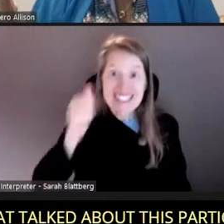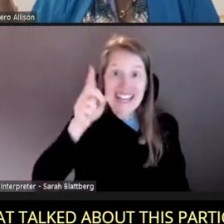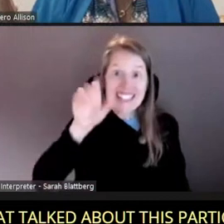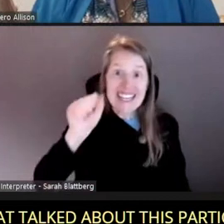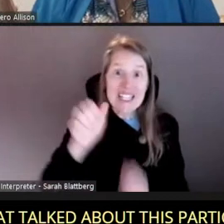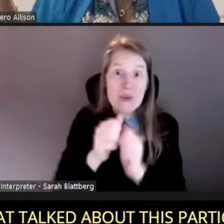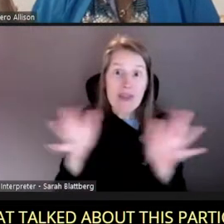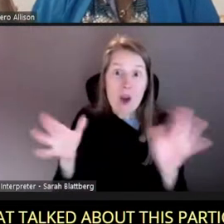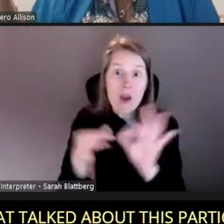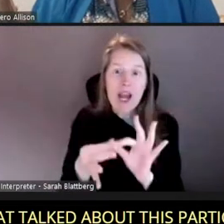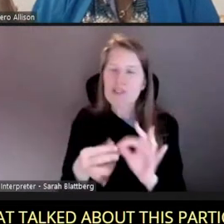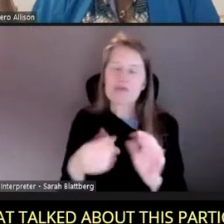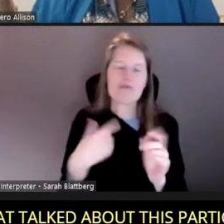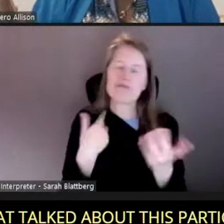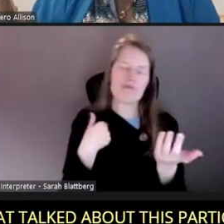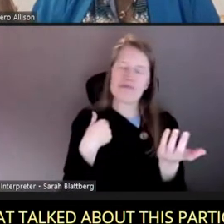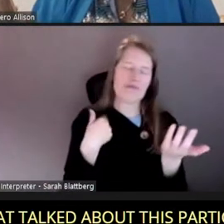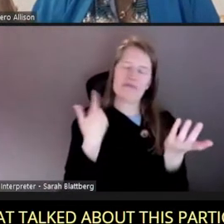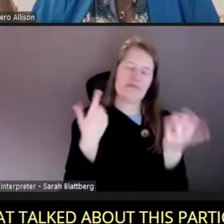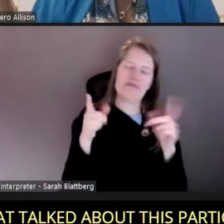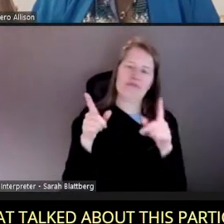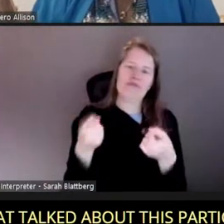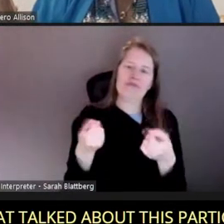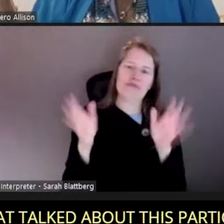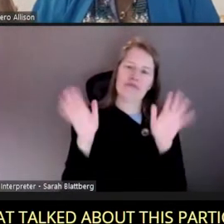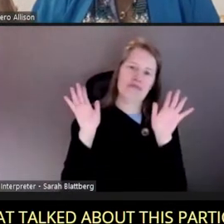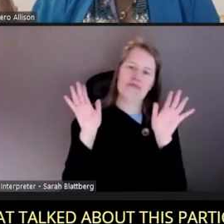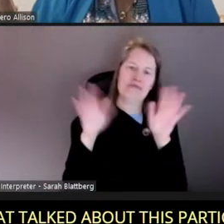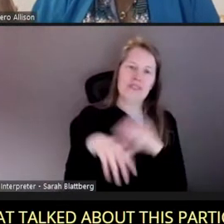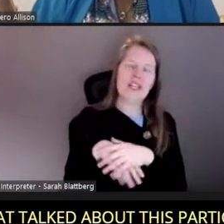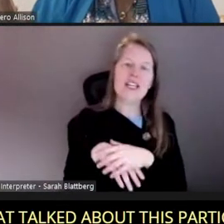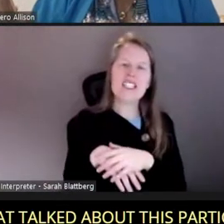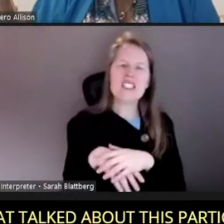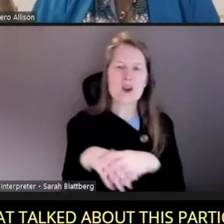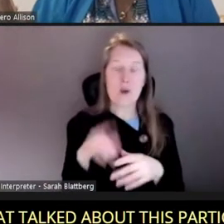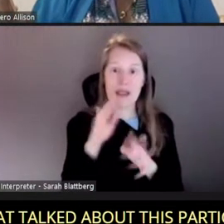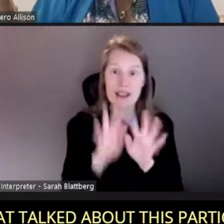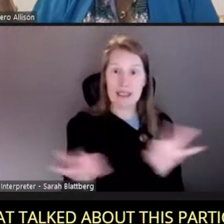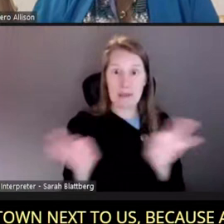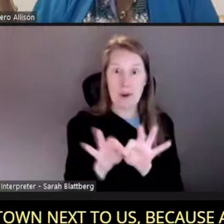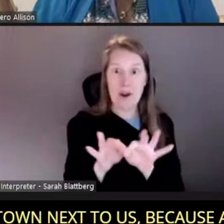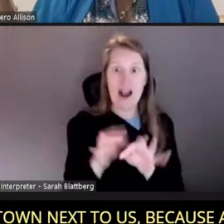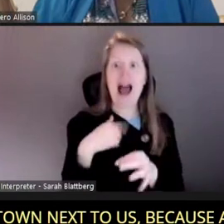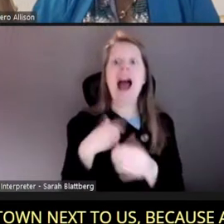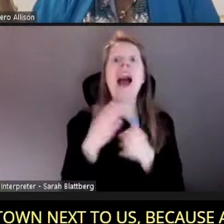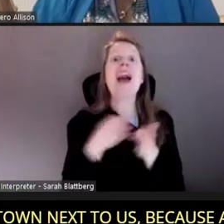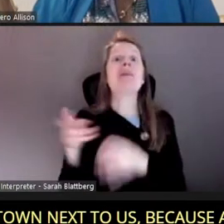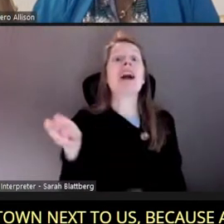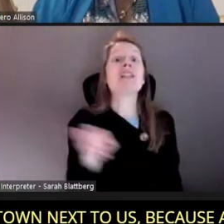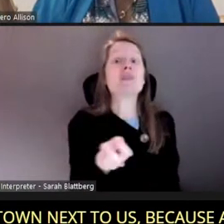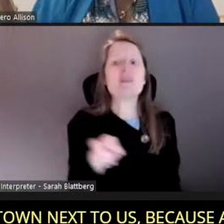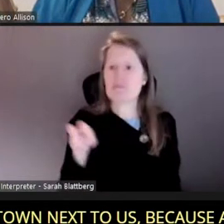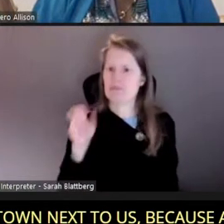That just doesn't make any sense to me. So that's very critical to know.